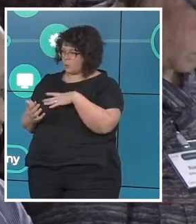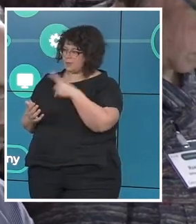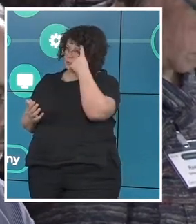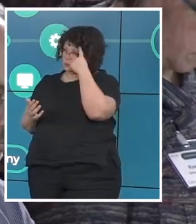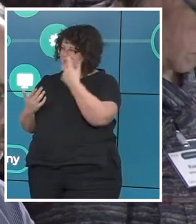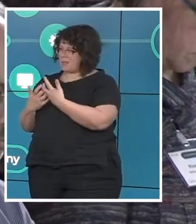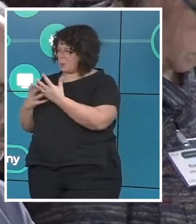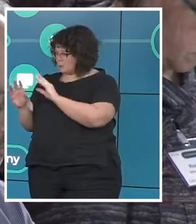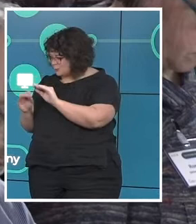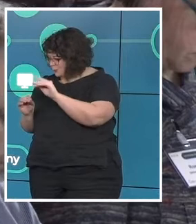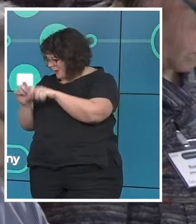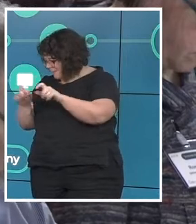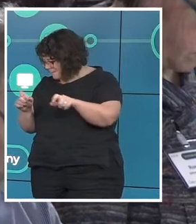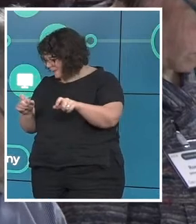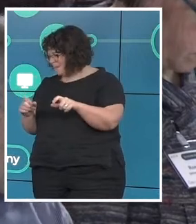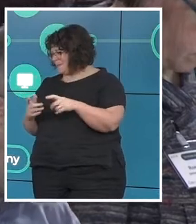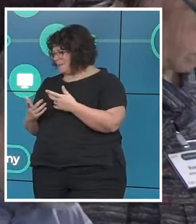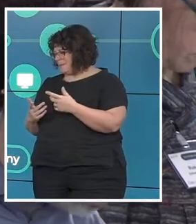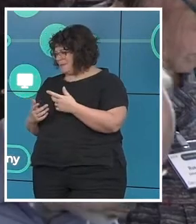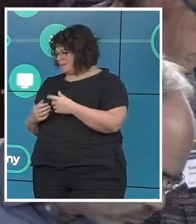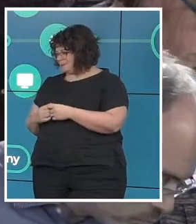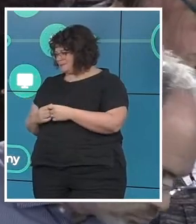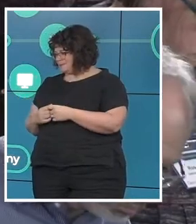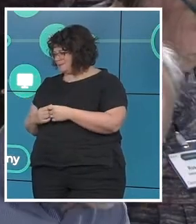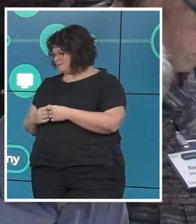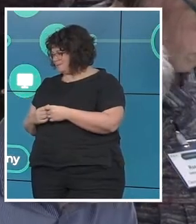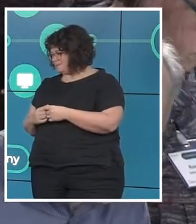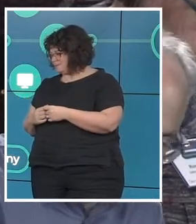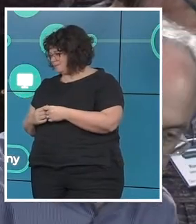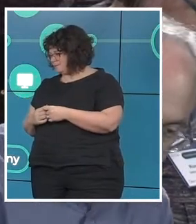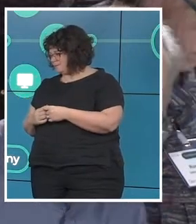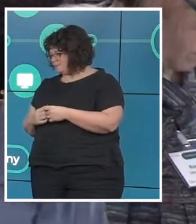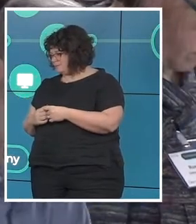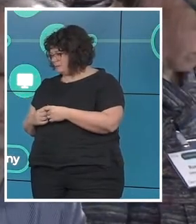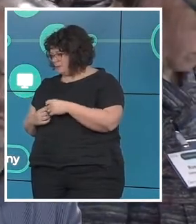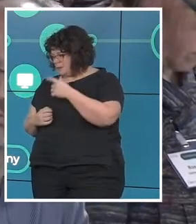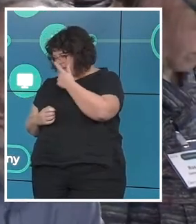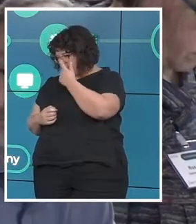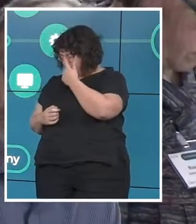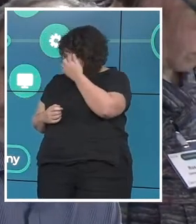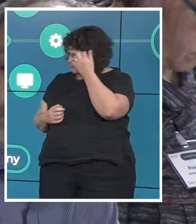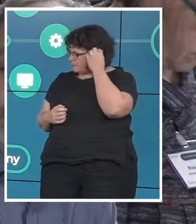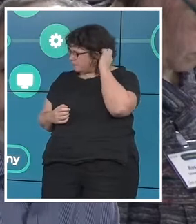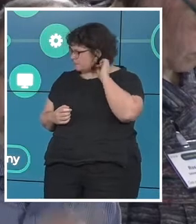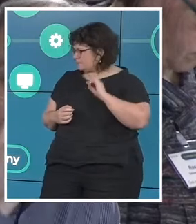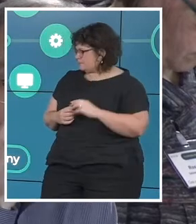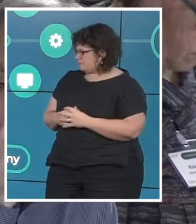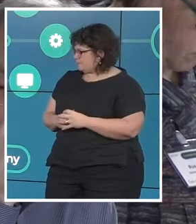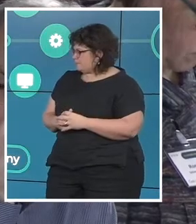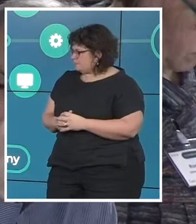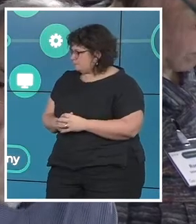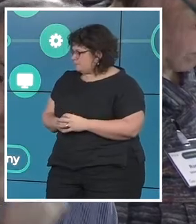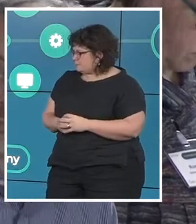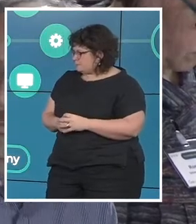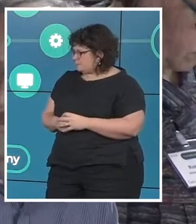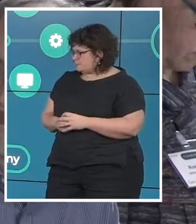them or can see them or whatever, we don't know who's speaking. So there's forms around that. There's forms around, yeah. There was a wonderful one where we did an